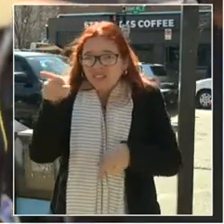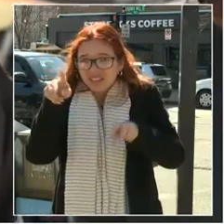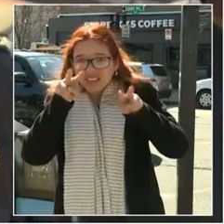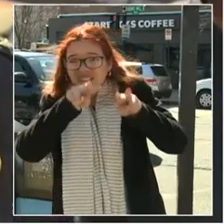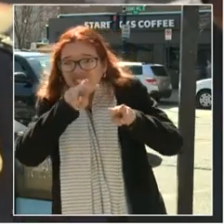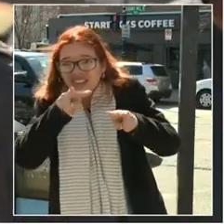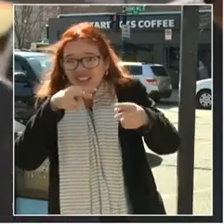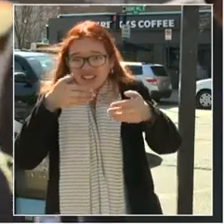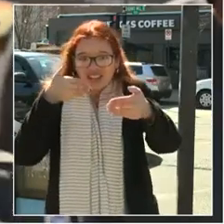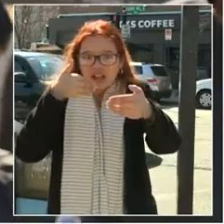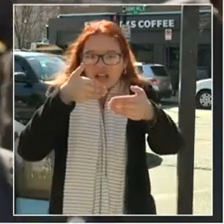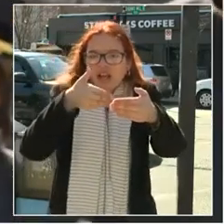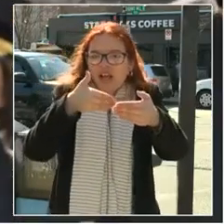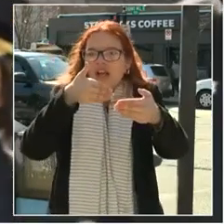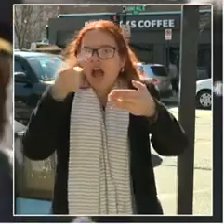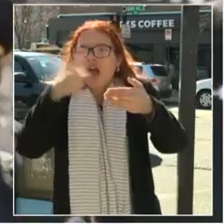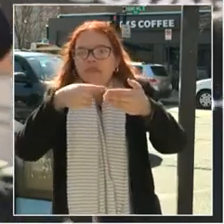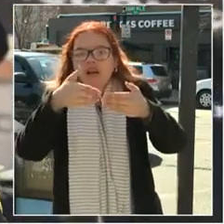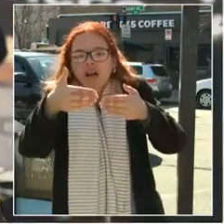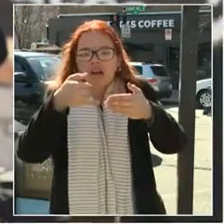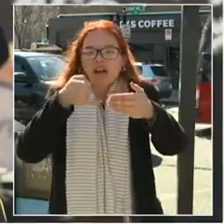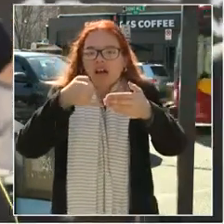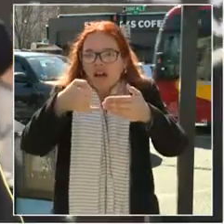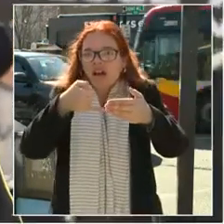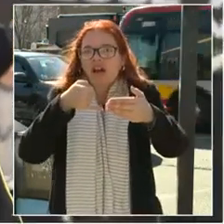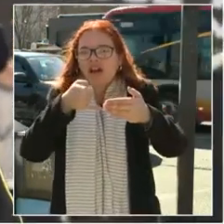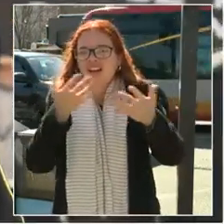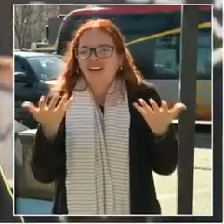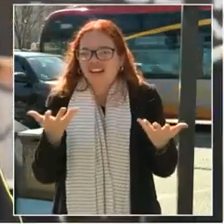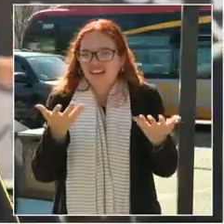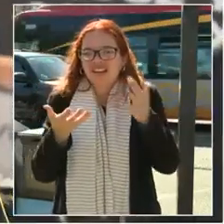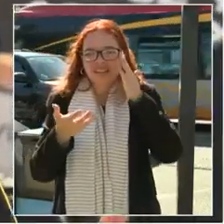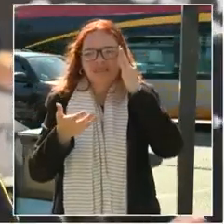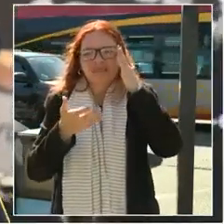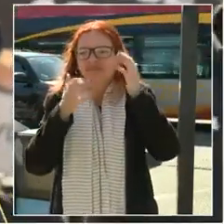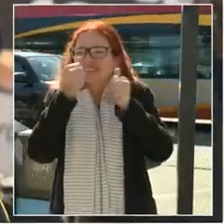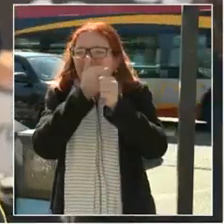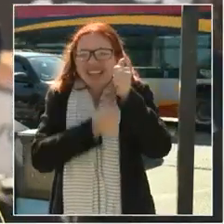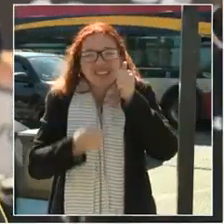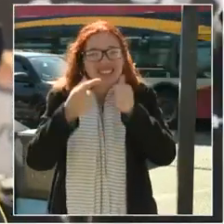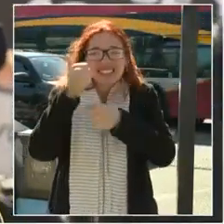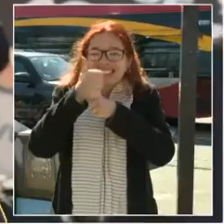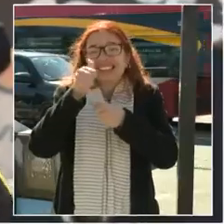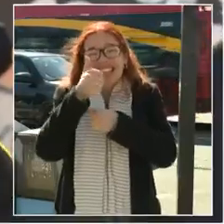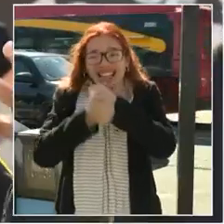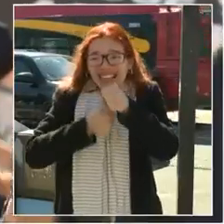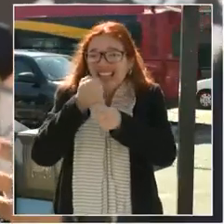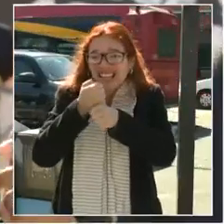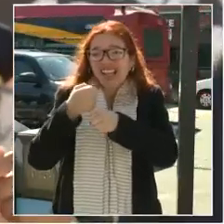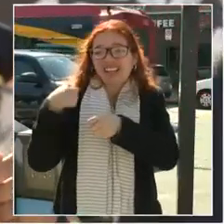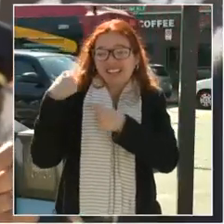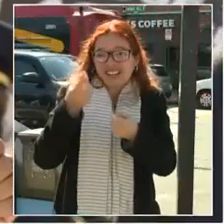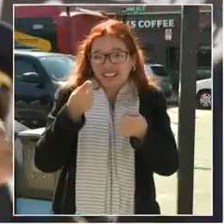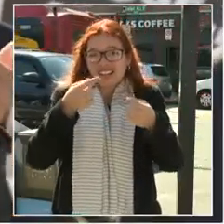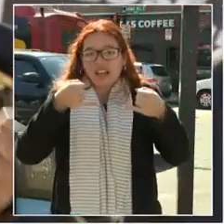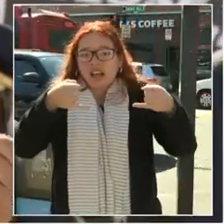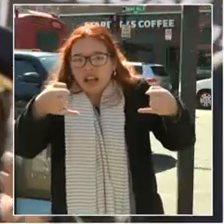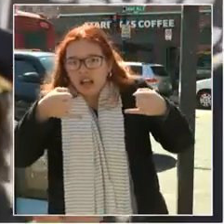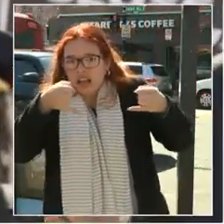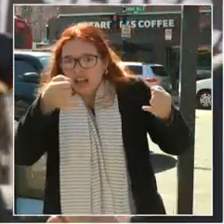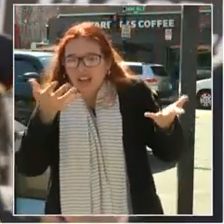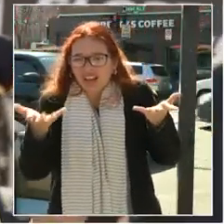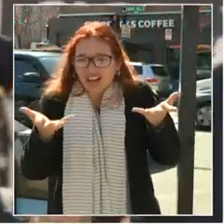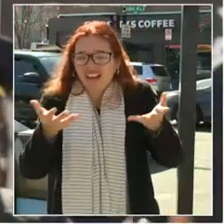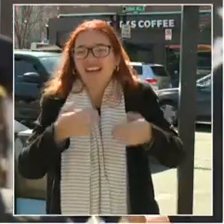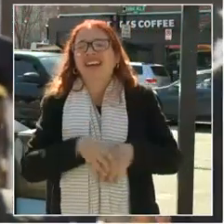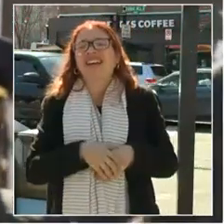districts. So the boundaries, every 10 years or so, we take a look at the boundaries. We'll be doing that. And one of the things that we do, we look at